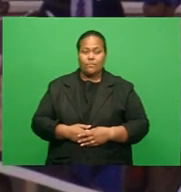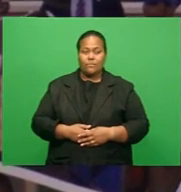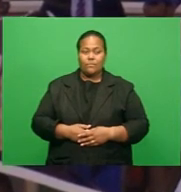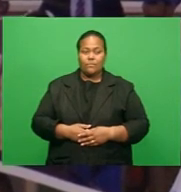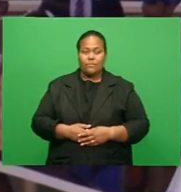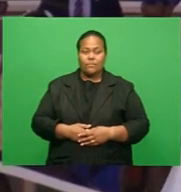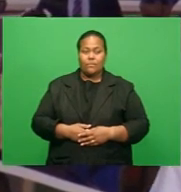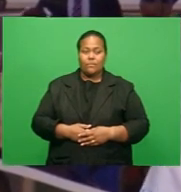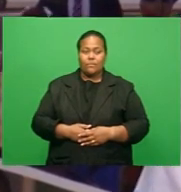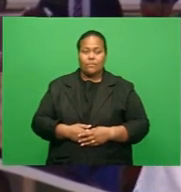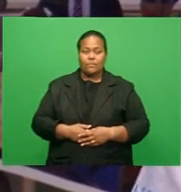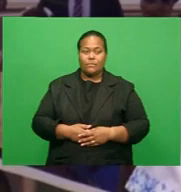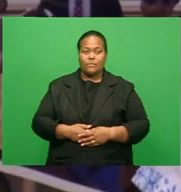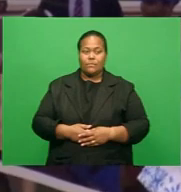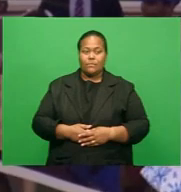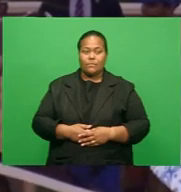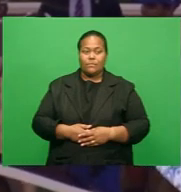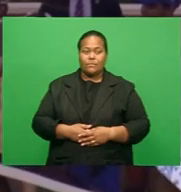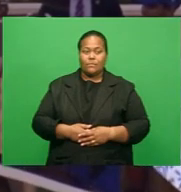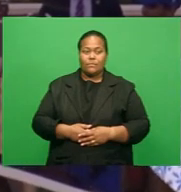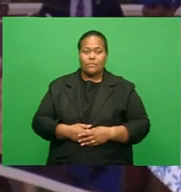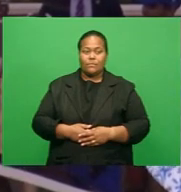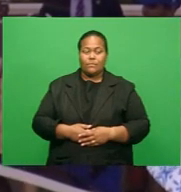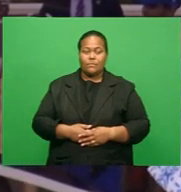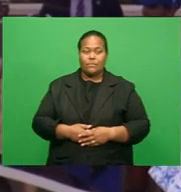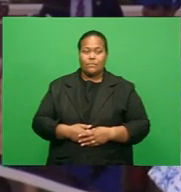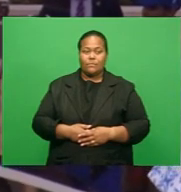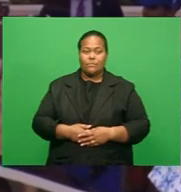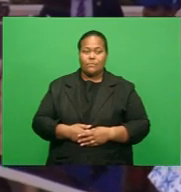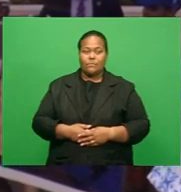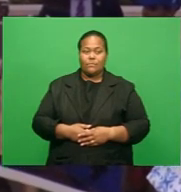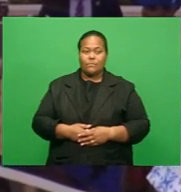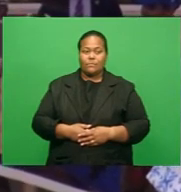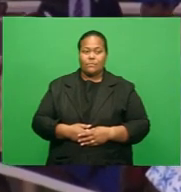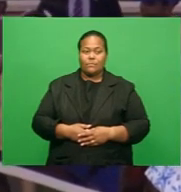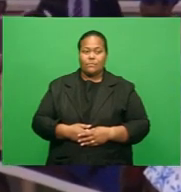Fijians have given back a great deal to this institution.